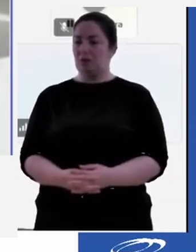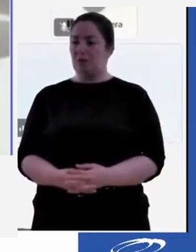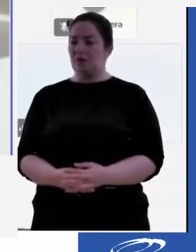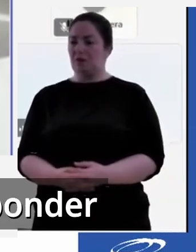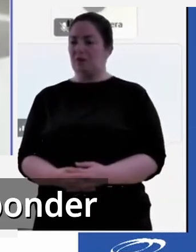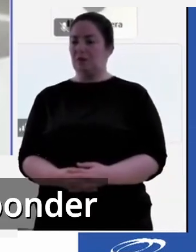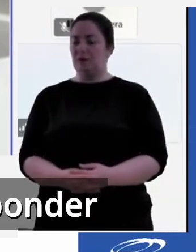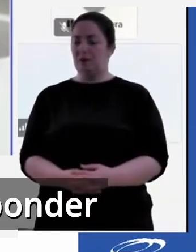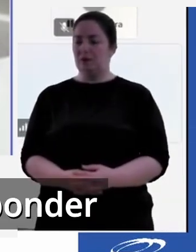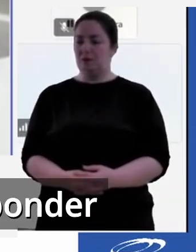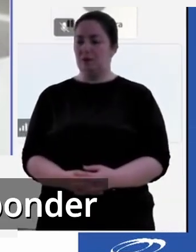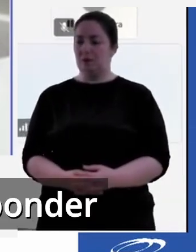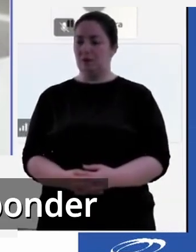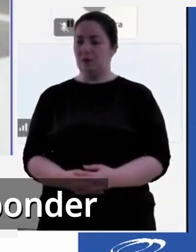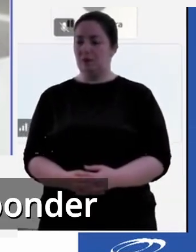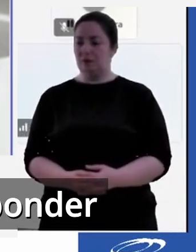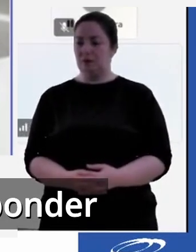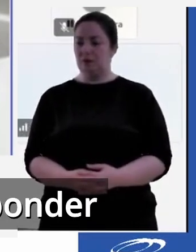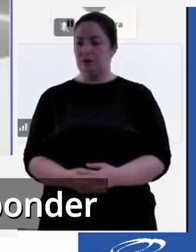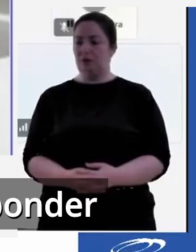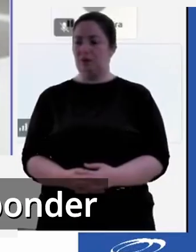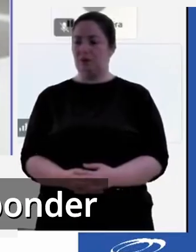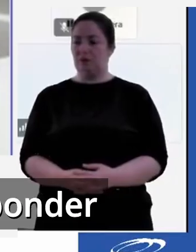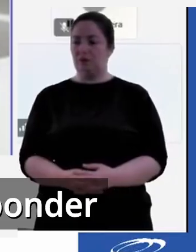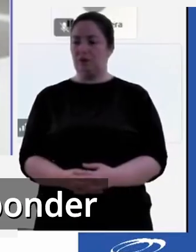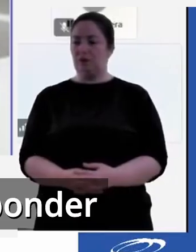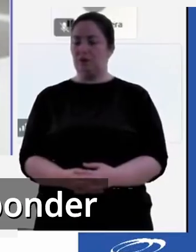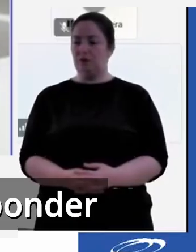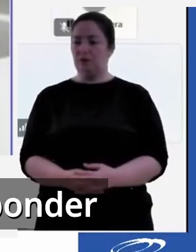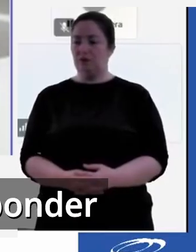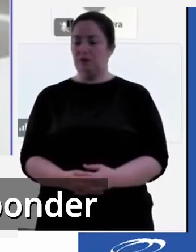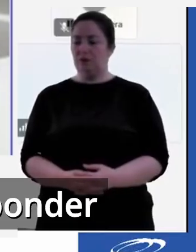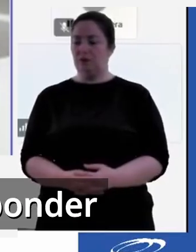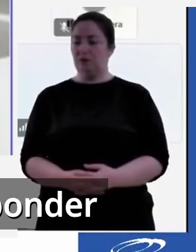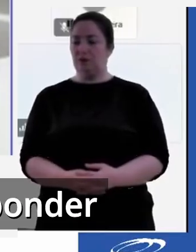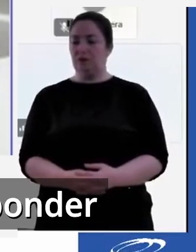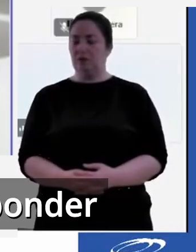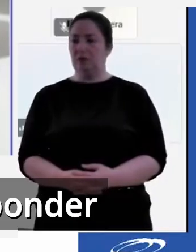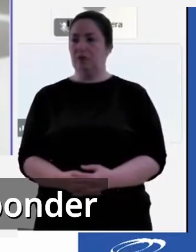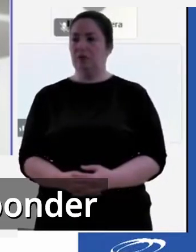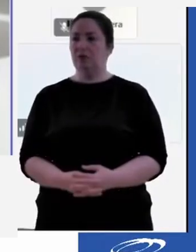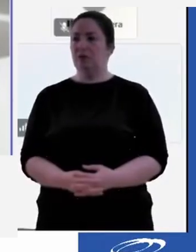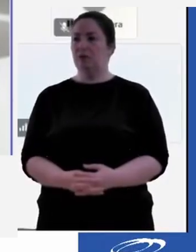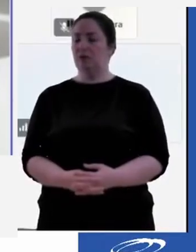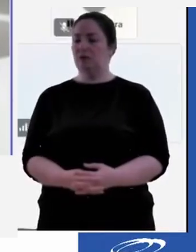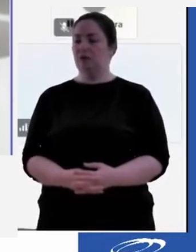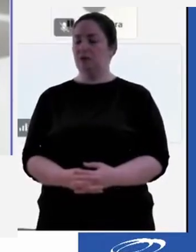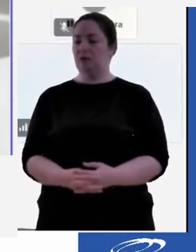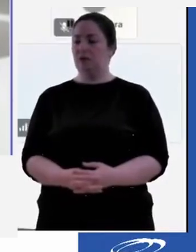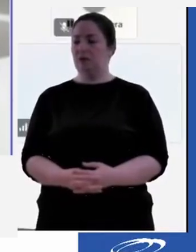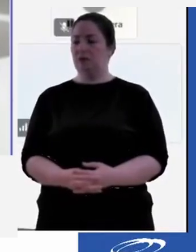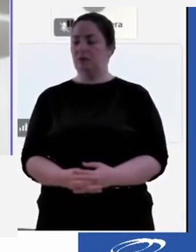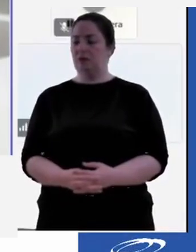But in many cases, we really didn't have the data to perfectly answer the questions that